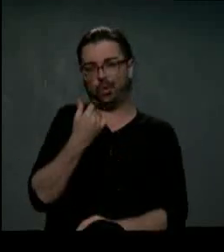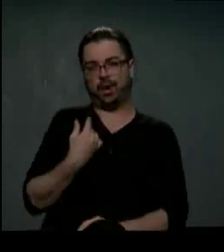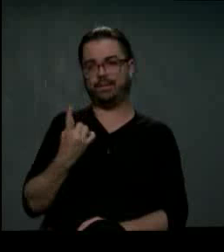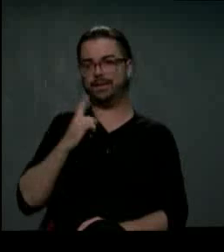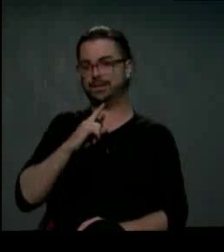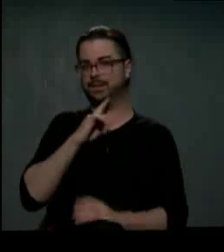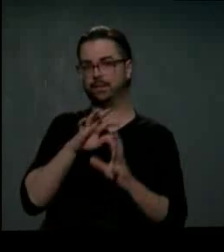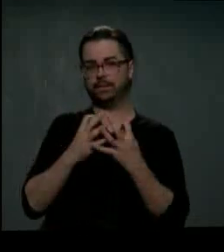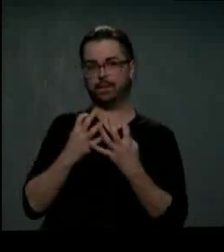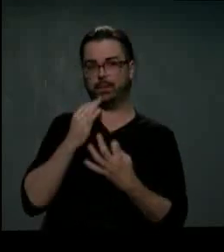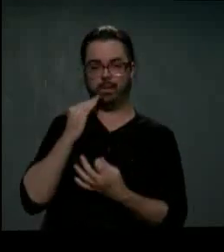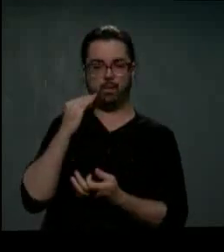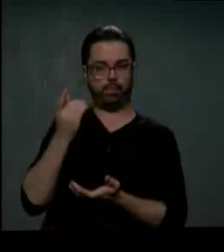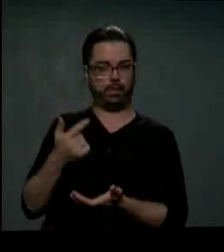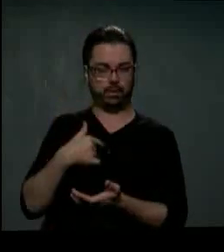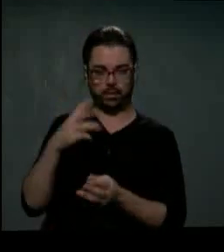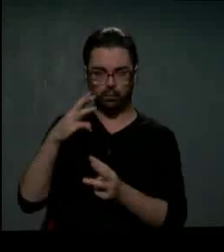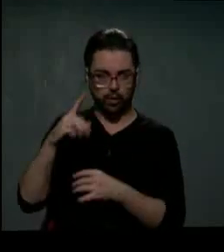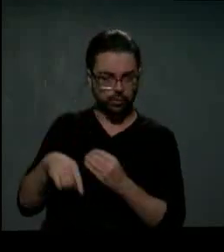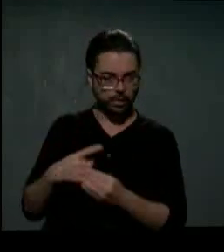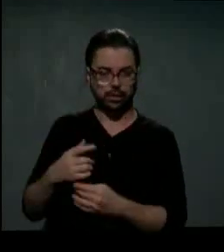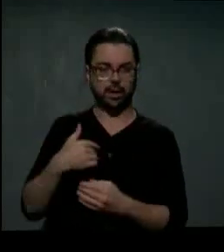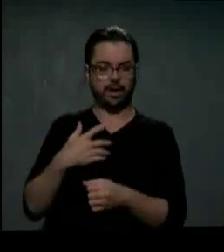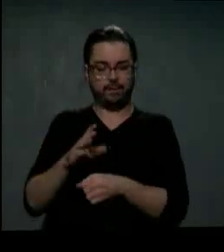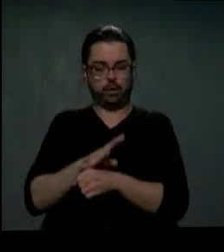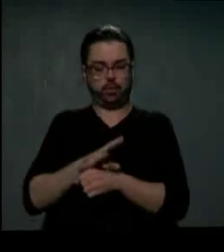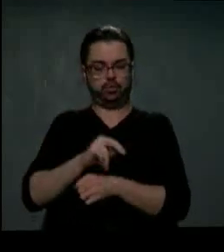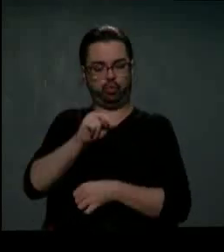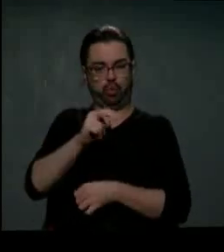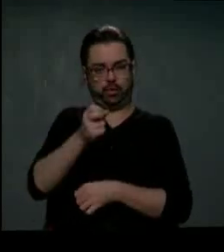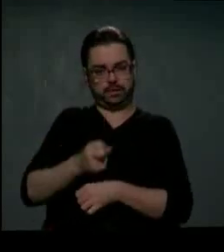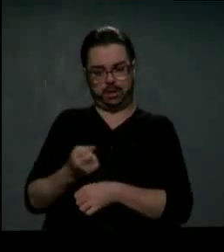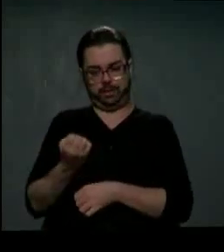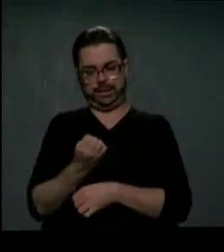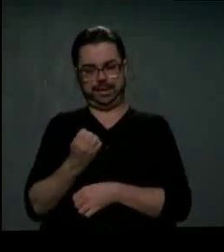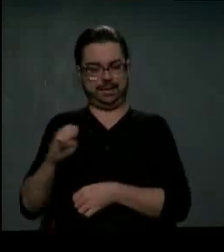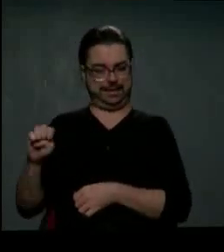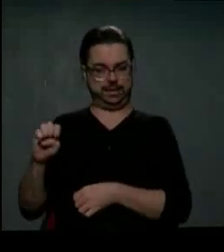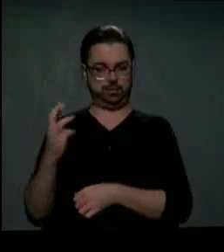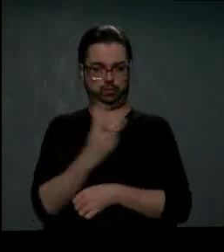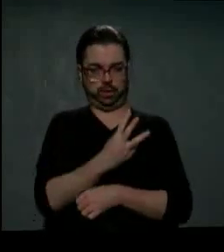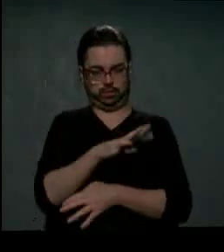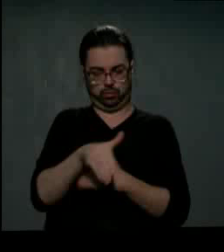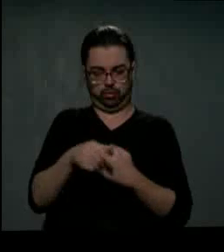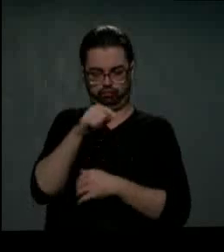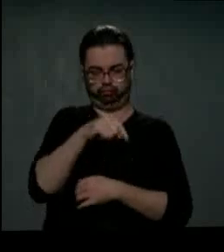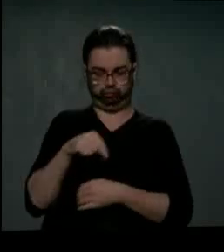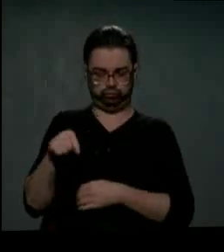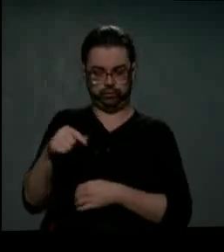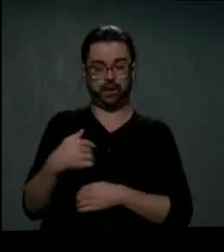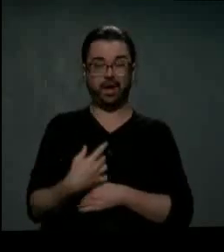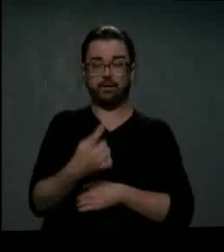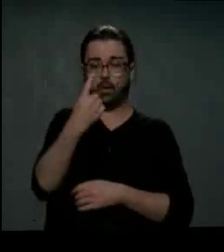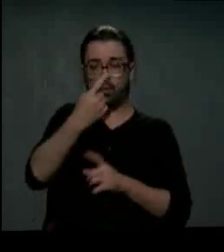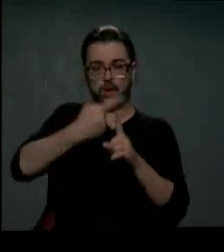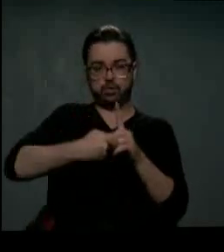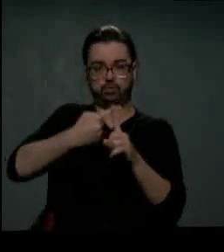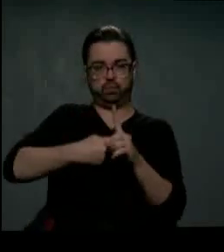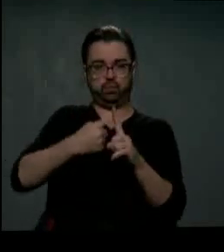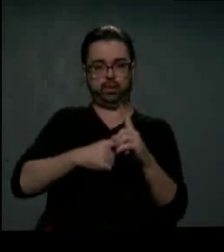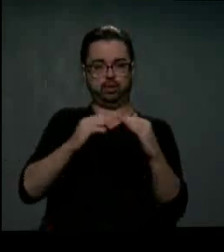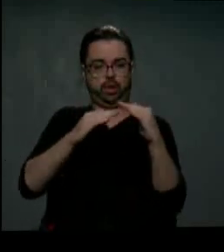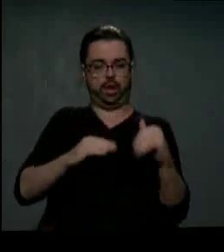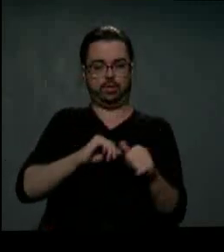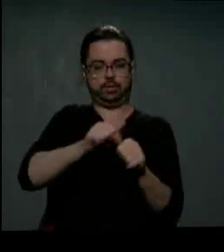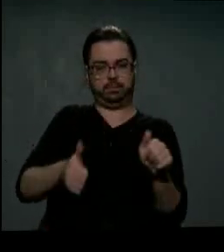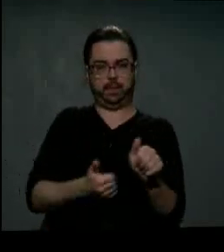I'm worried about. I've got commercial north, south, east, west. The only thing I've got is a rental house behind me. It's